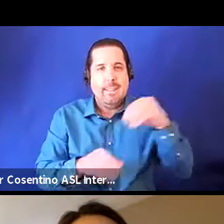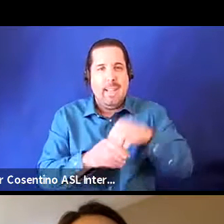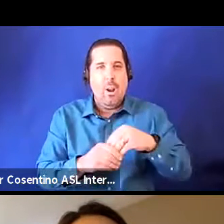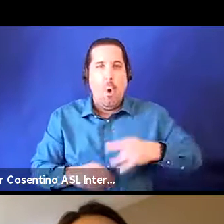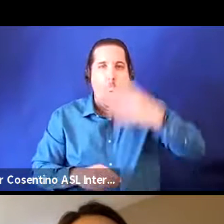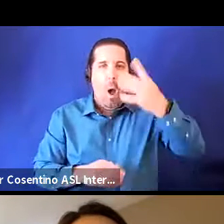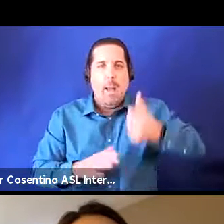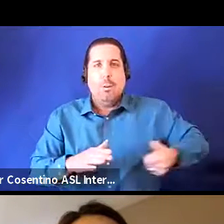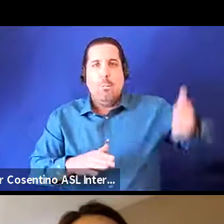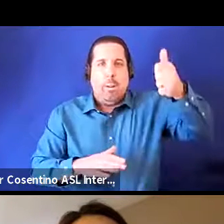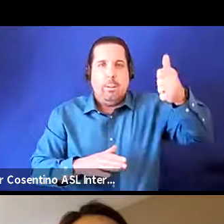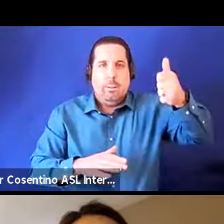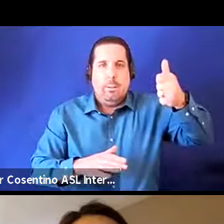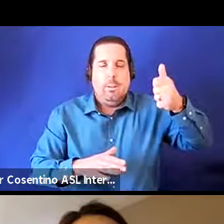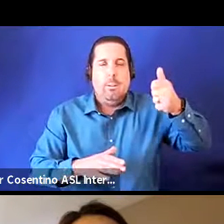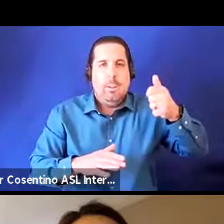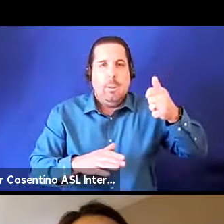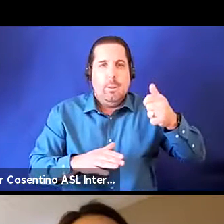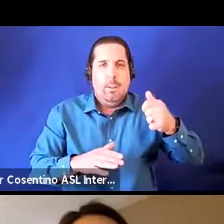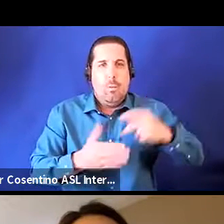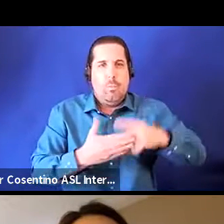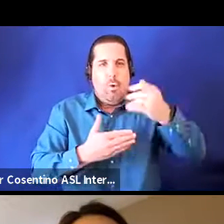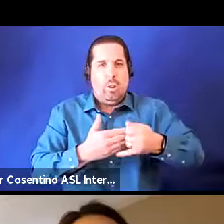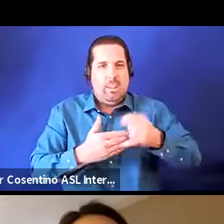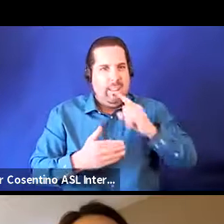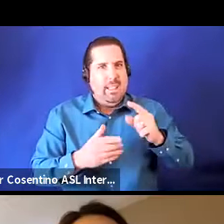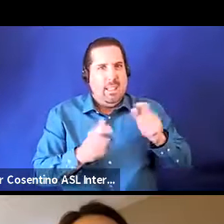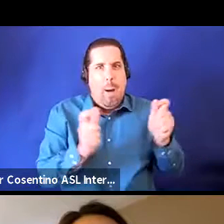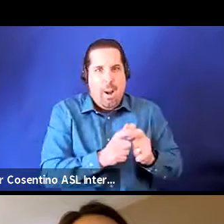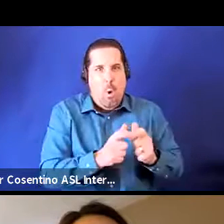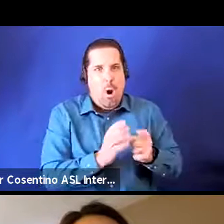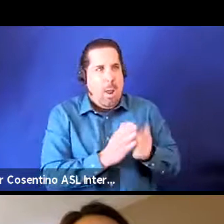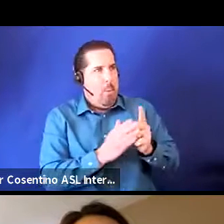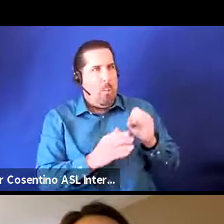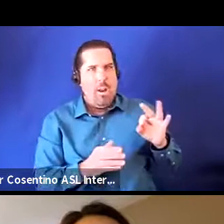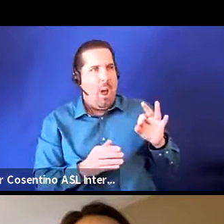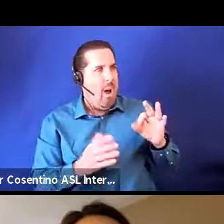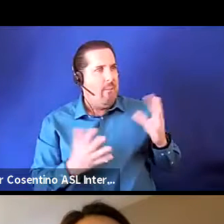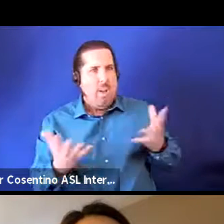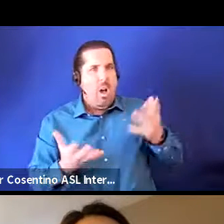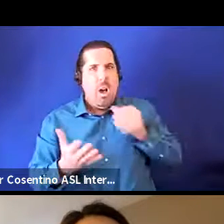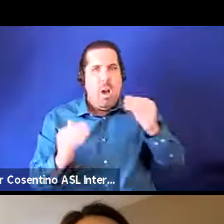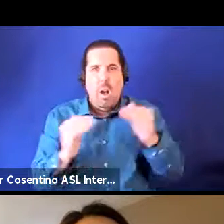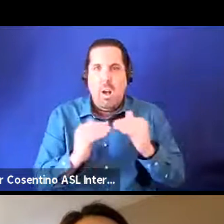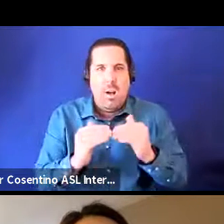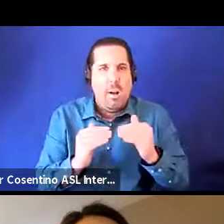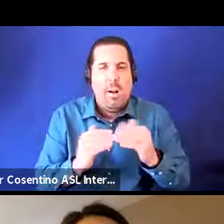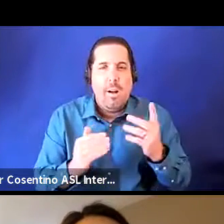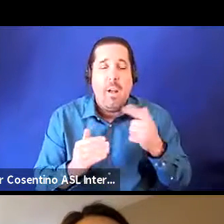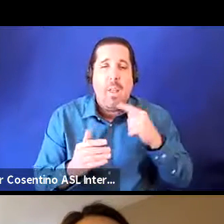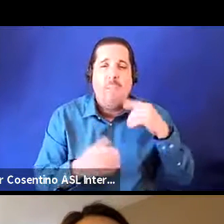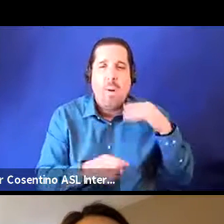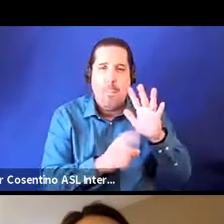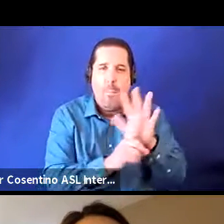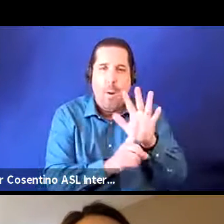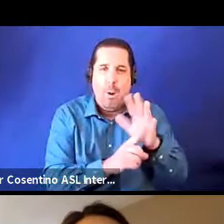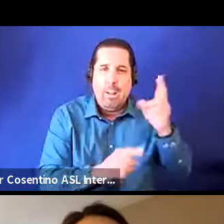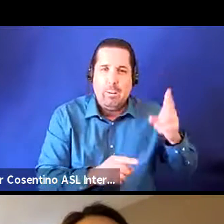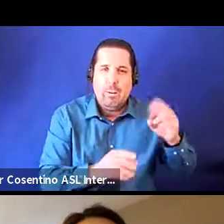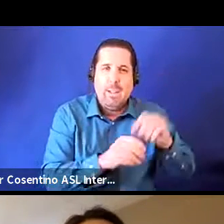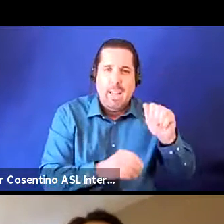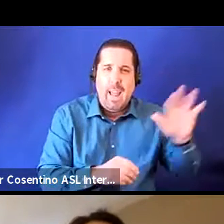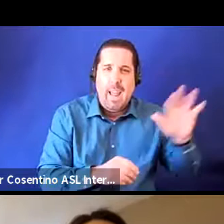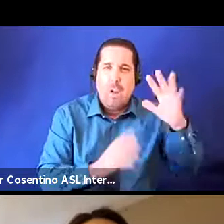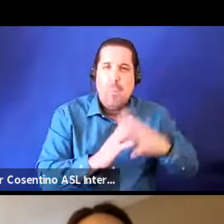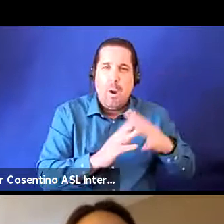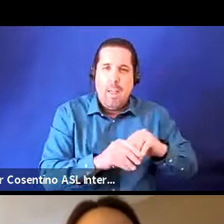model minority moment. And we can see this throughout history. So, even the popular history on Asian Americans in this country,